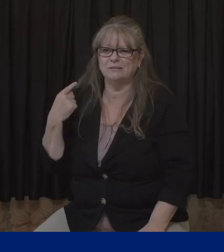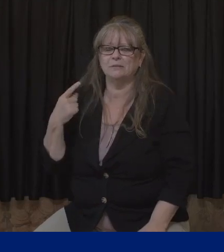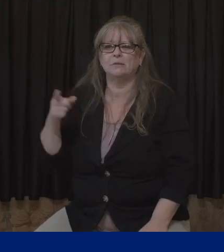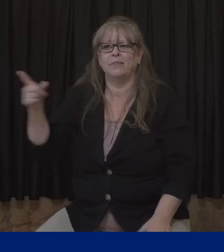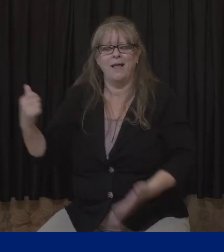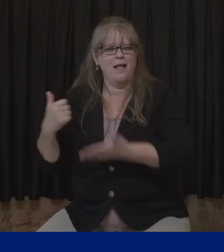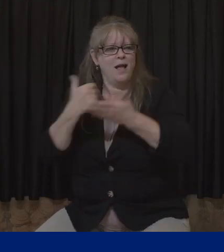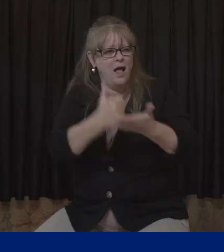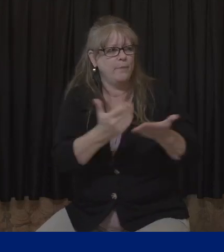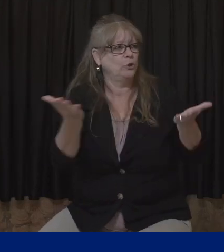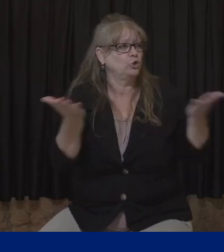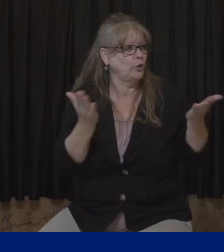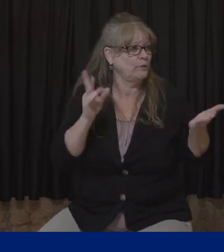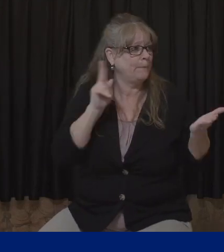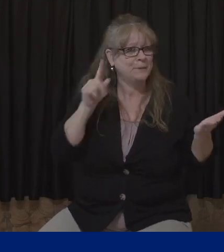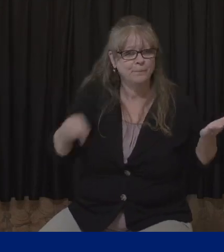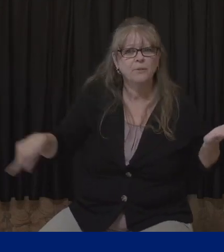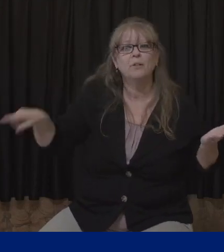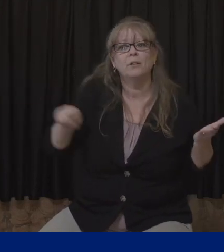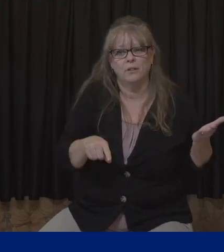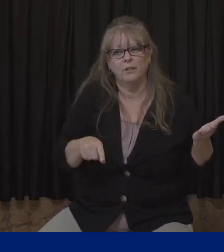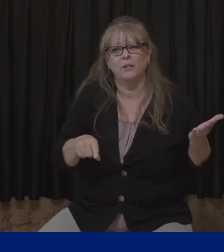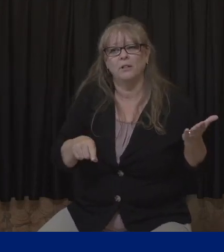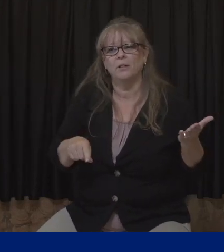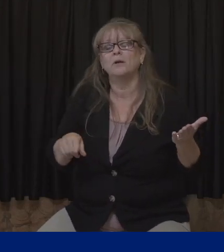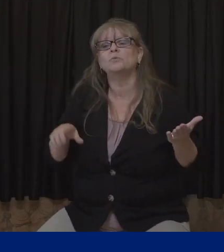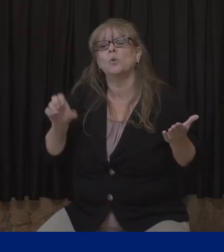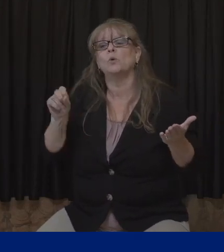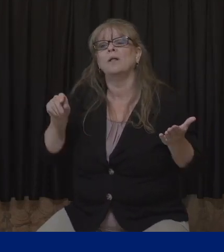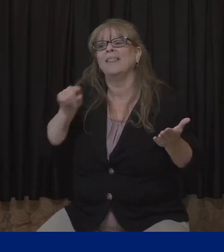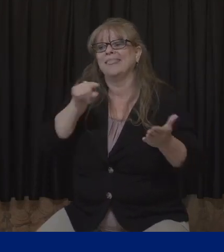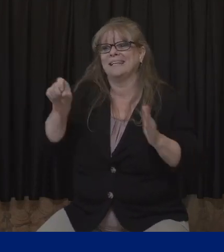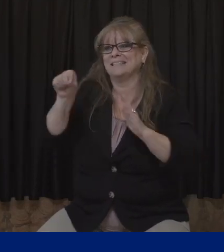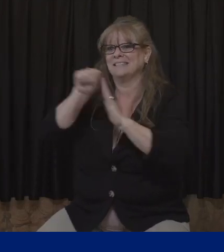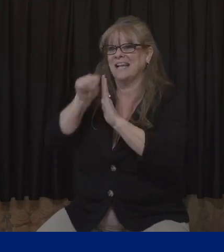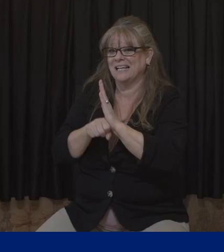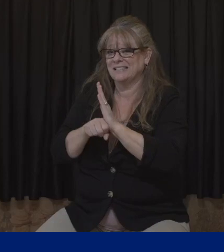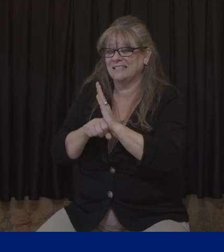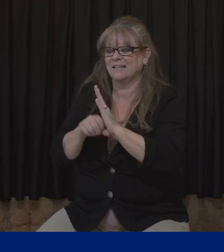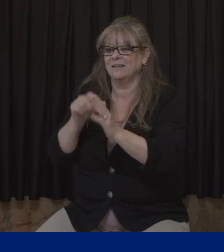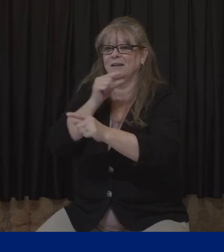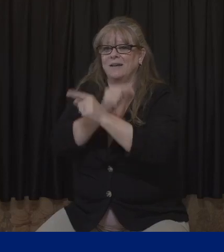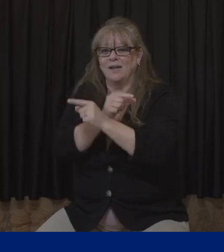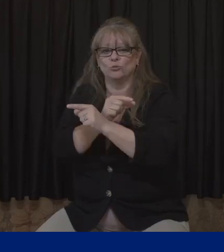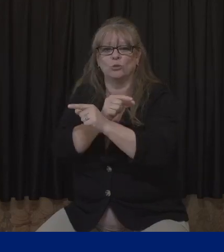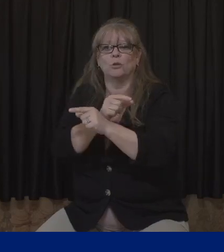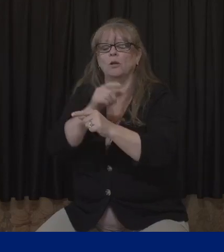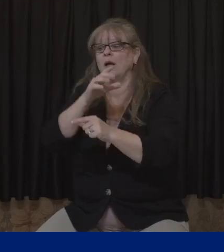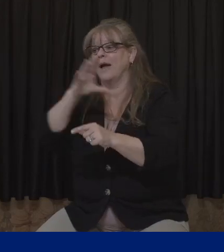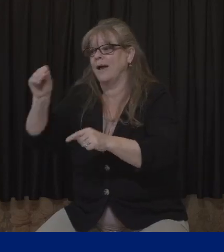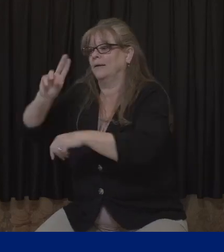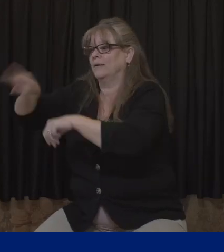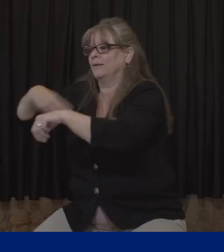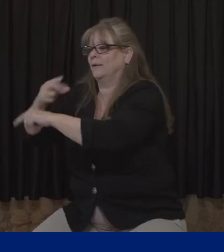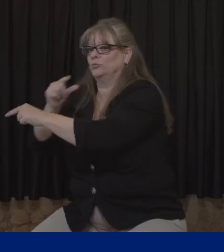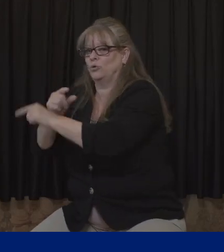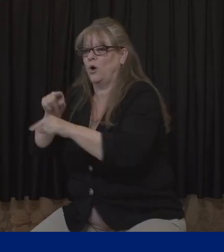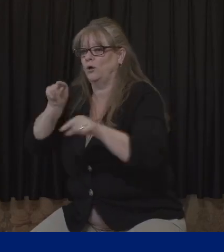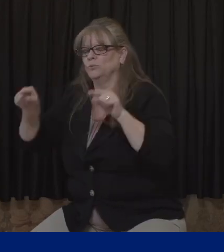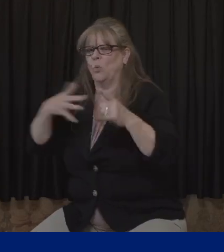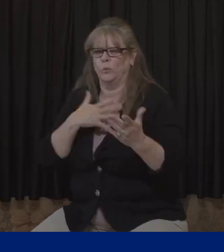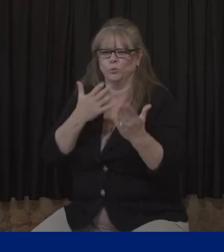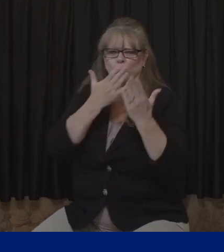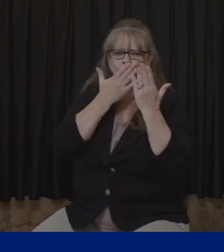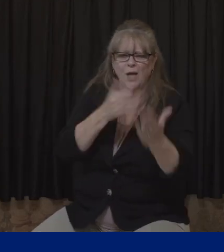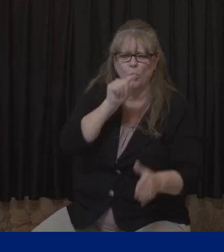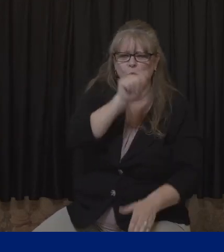guards across the country, the Colorado National Guard has my profound gratitude. I look forward to continuing to work on ways to better reward members